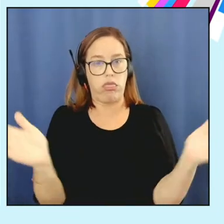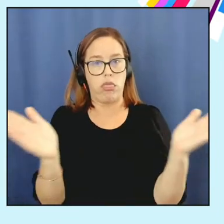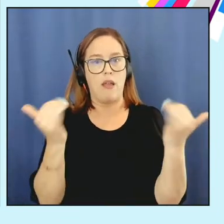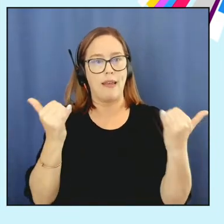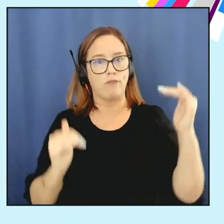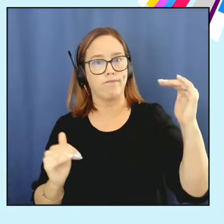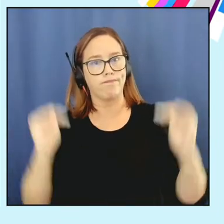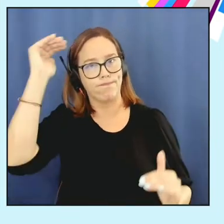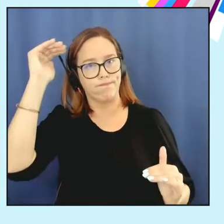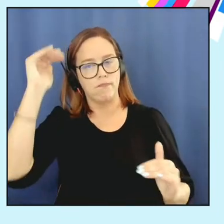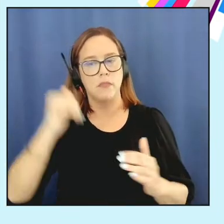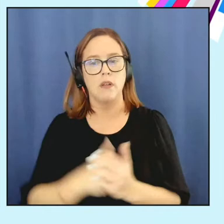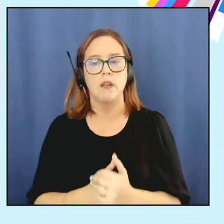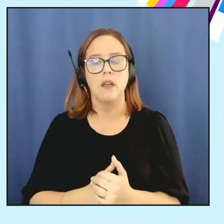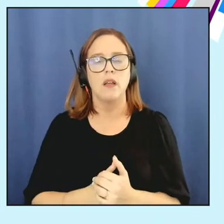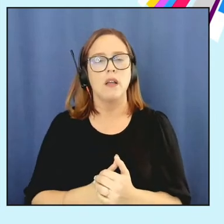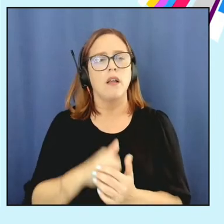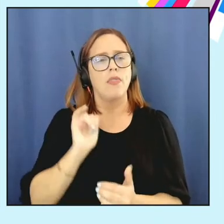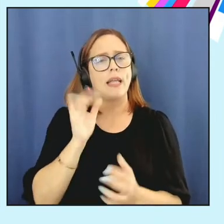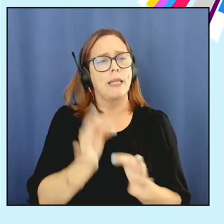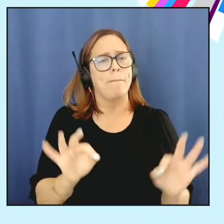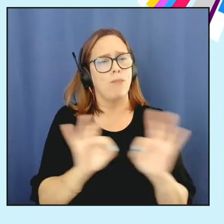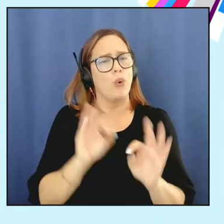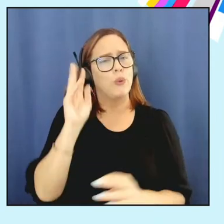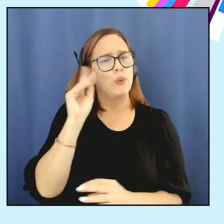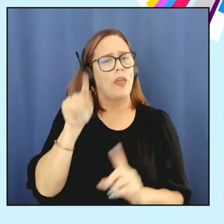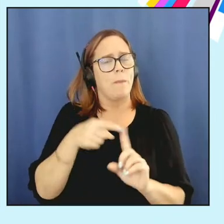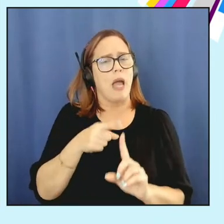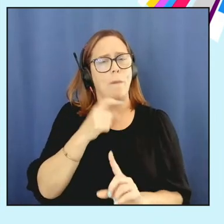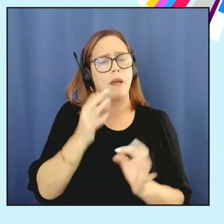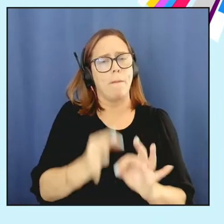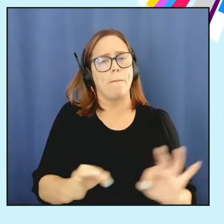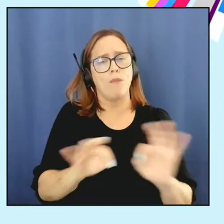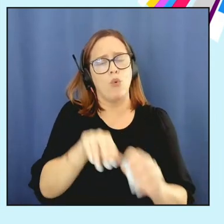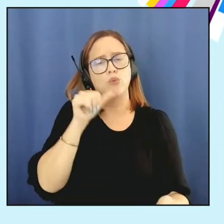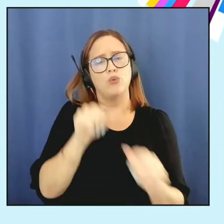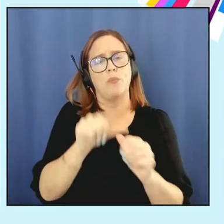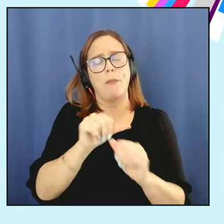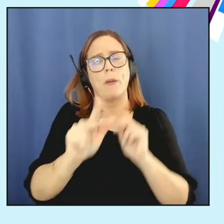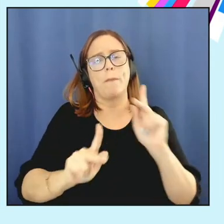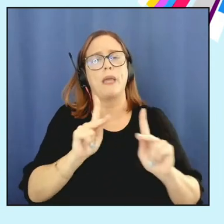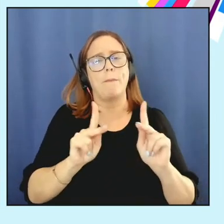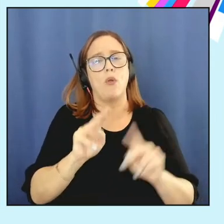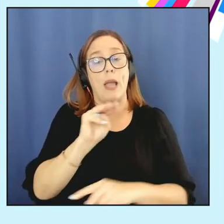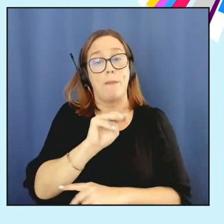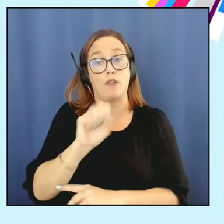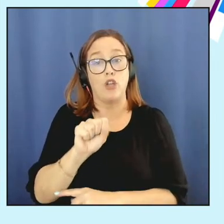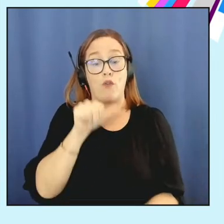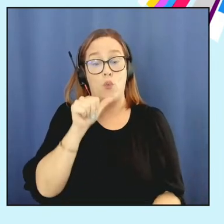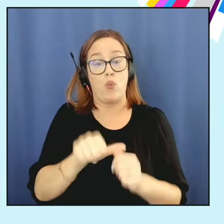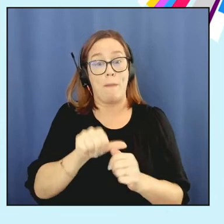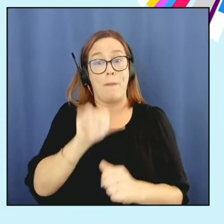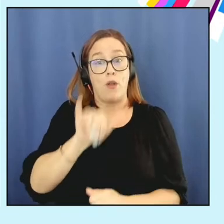think it's important to remember that that folks at Microsoft remember that, that at the heart of this is tax justice,